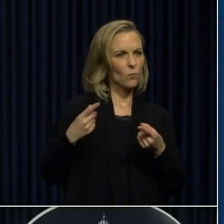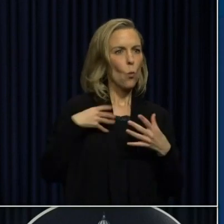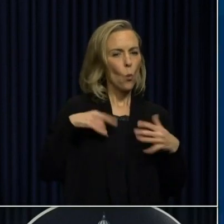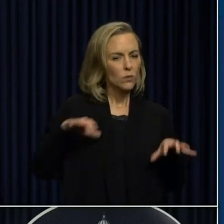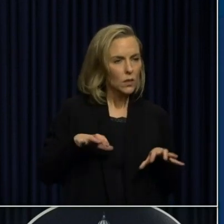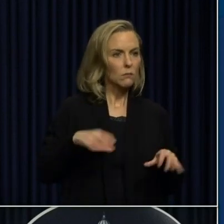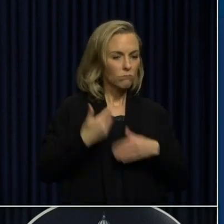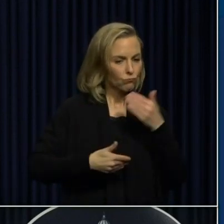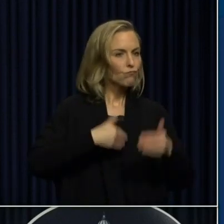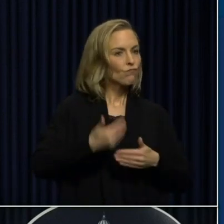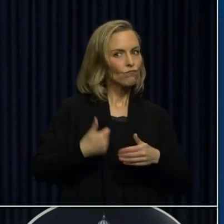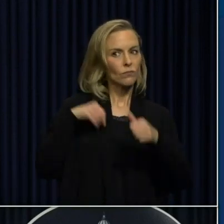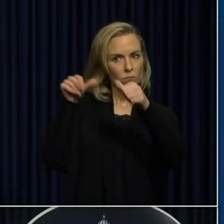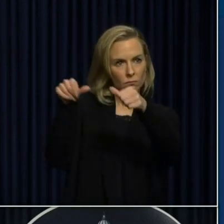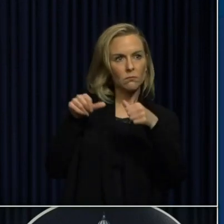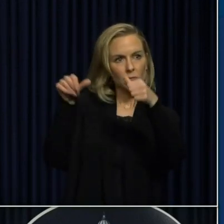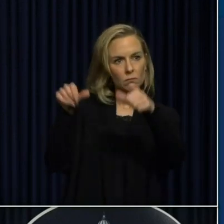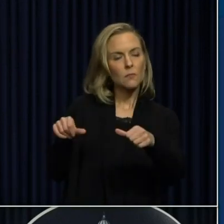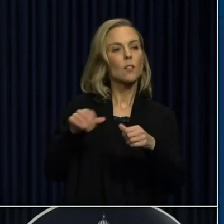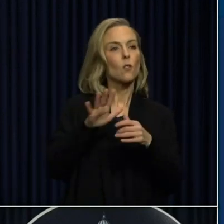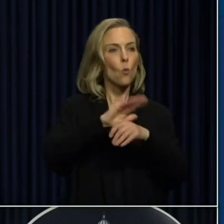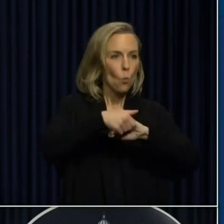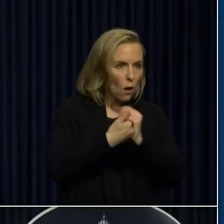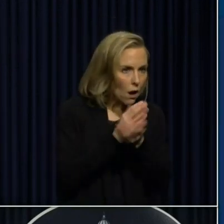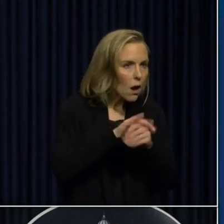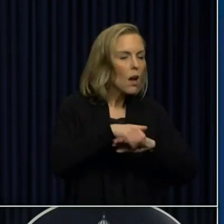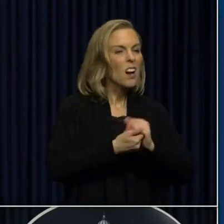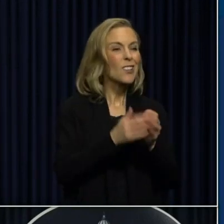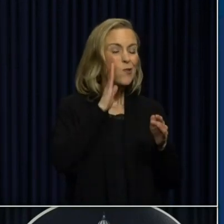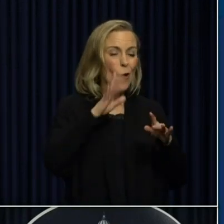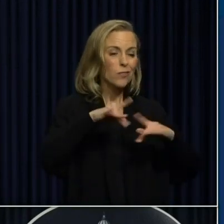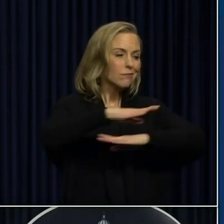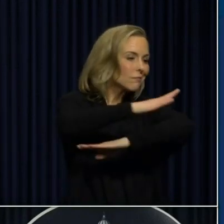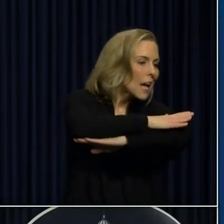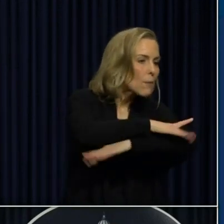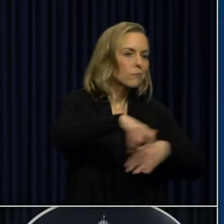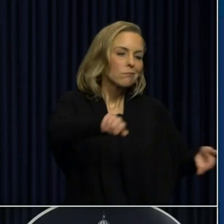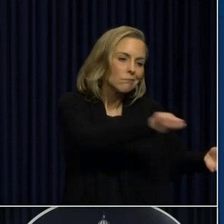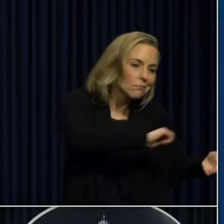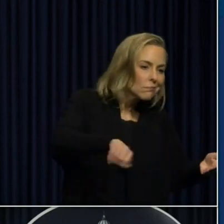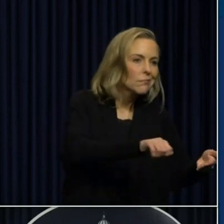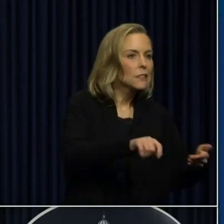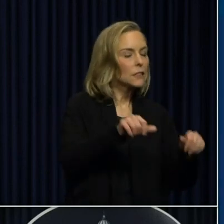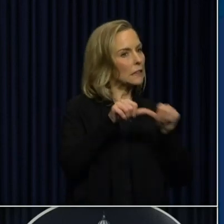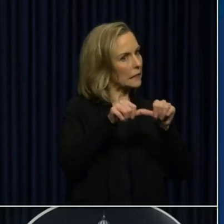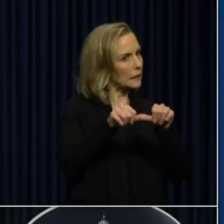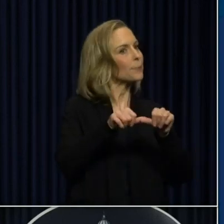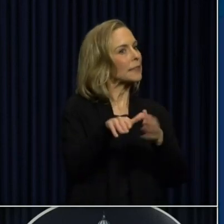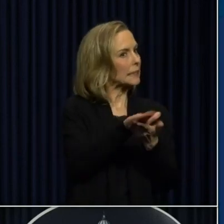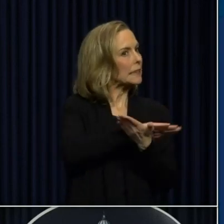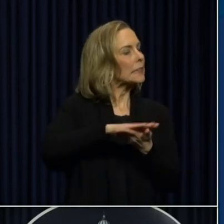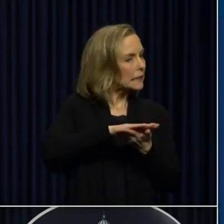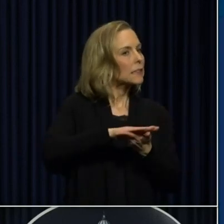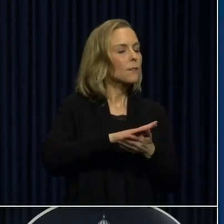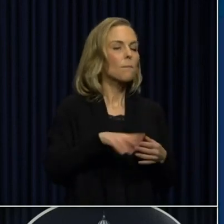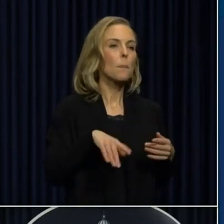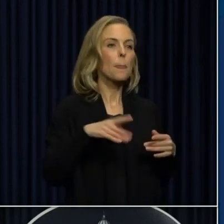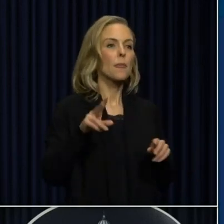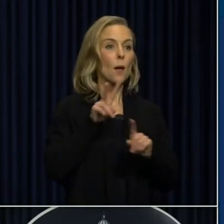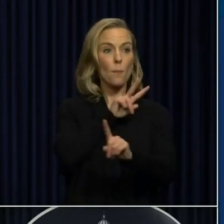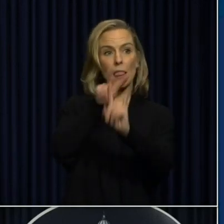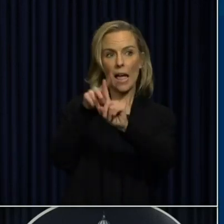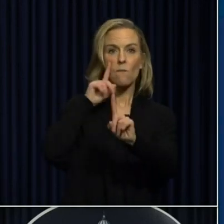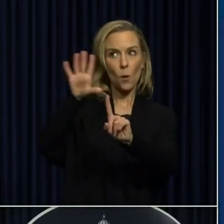so days. Now updated. Wash your hands and surfaces. Don't stop. Incredibly important. Apply for